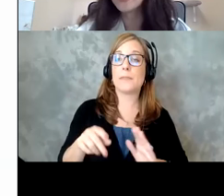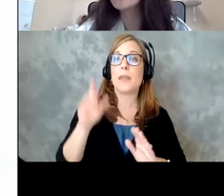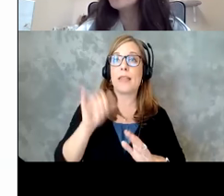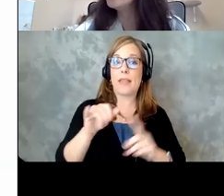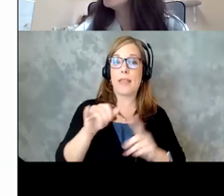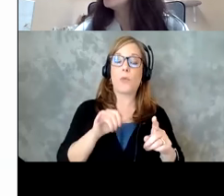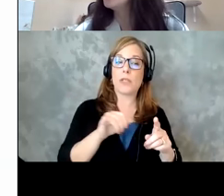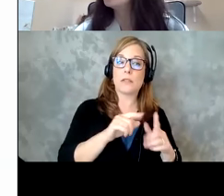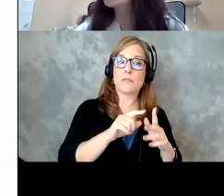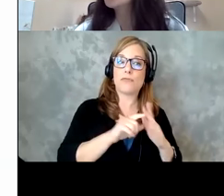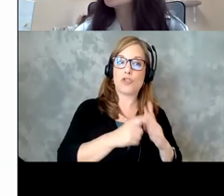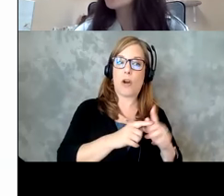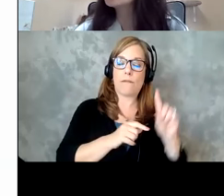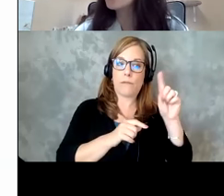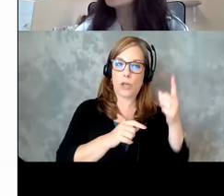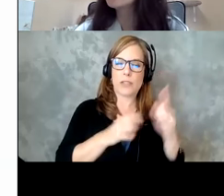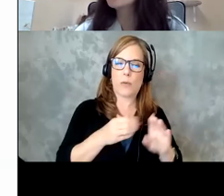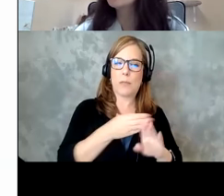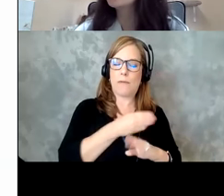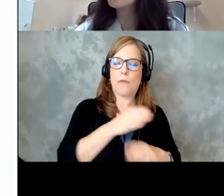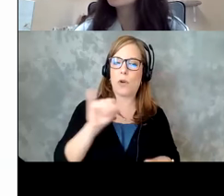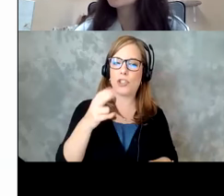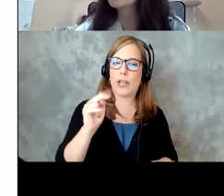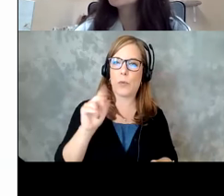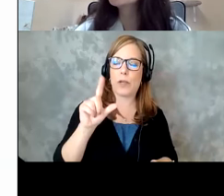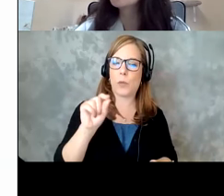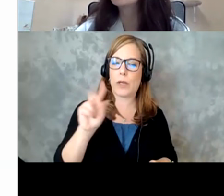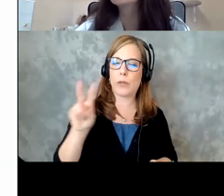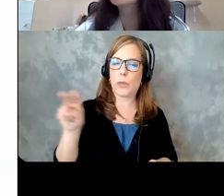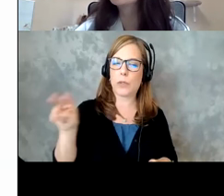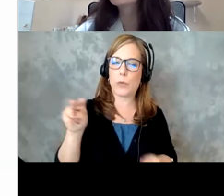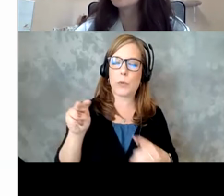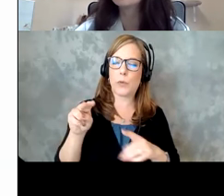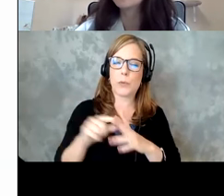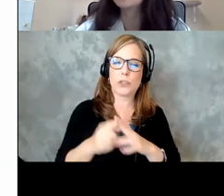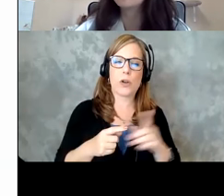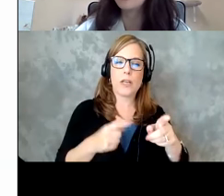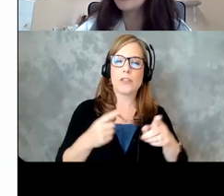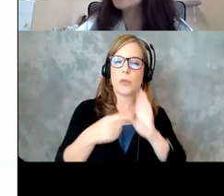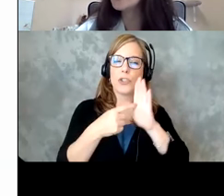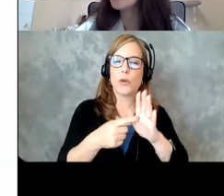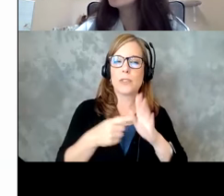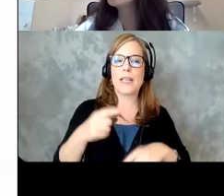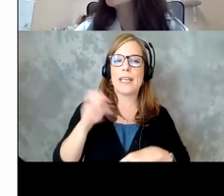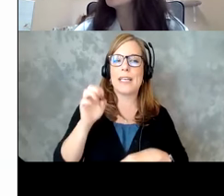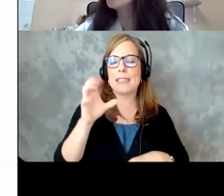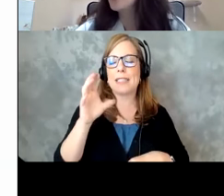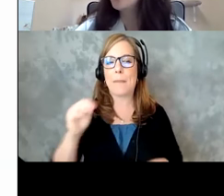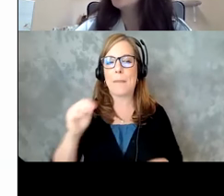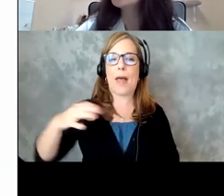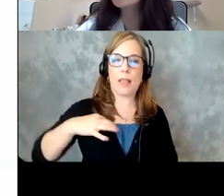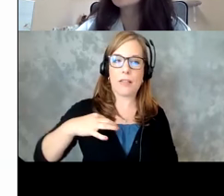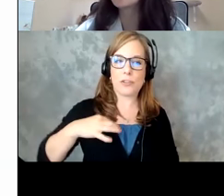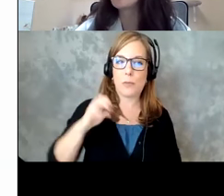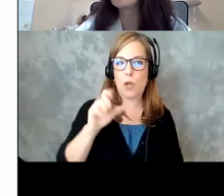in January 2022. So it says that, you know, there are some ECM eligibles and non-ECM eligibles